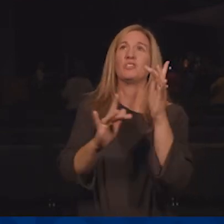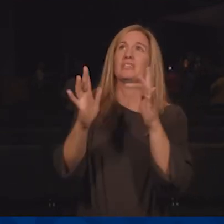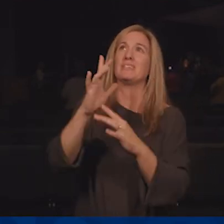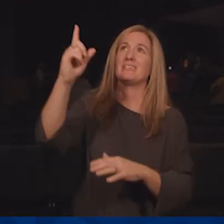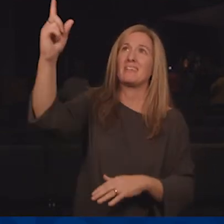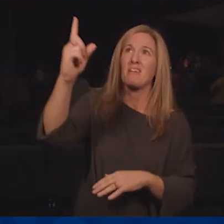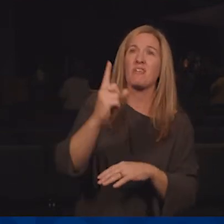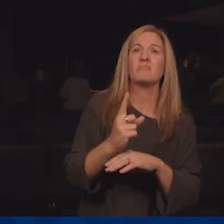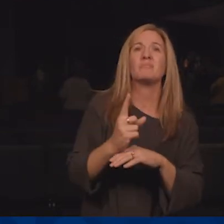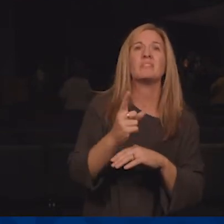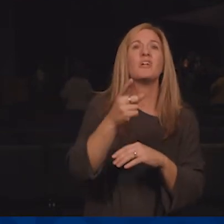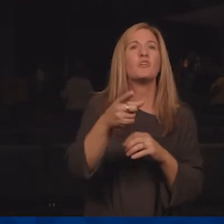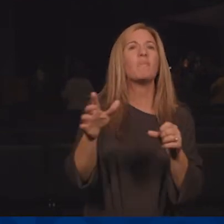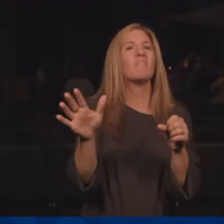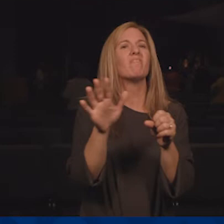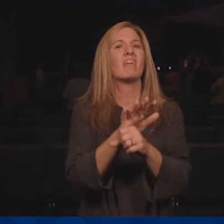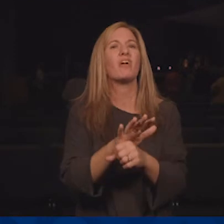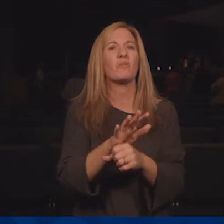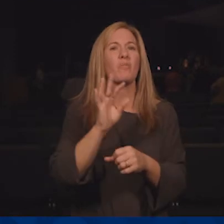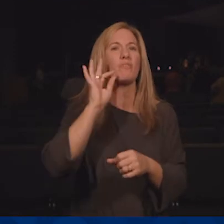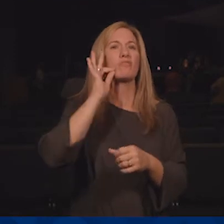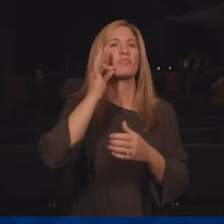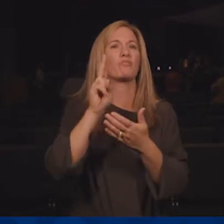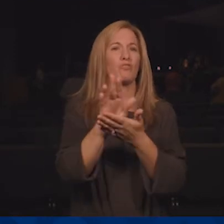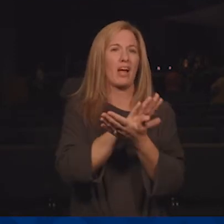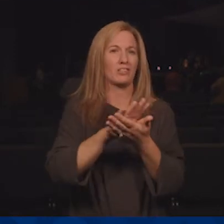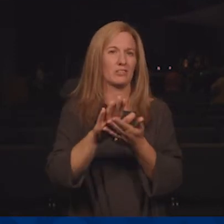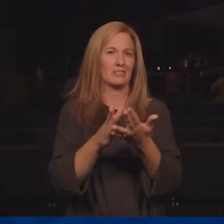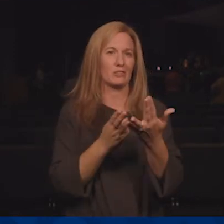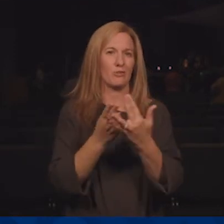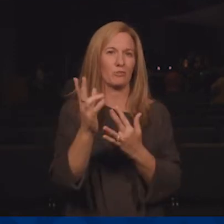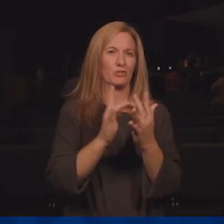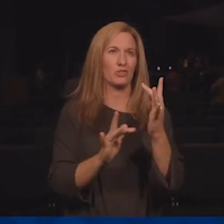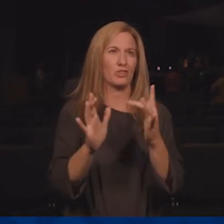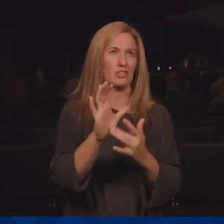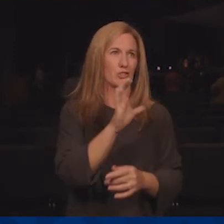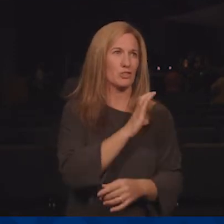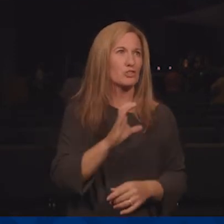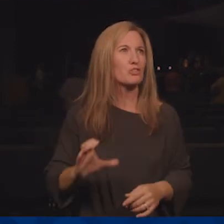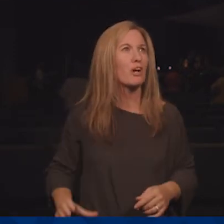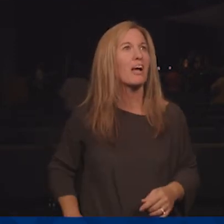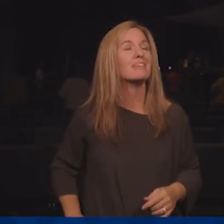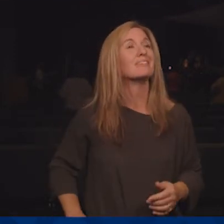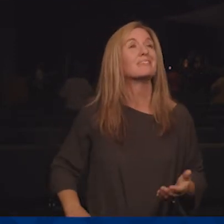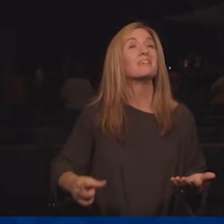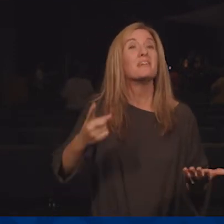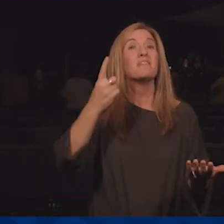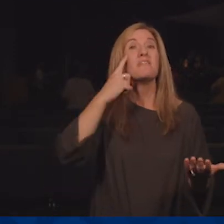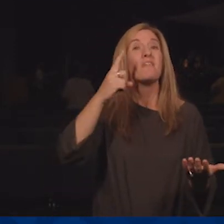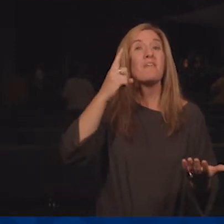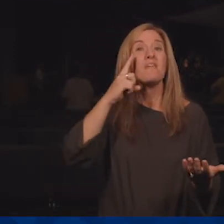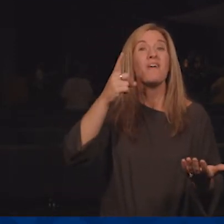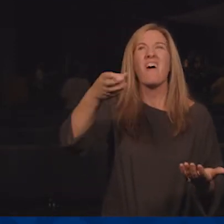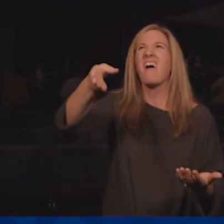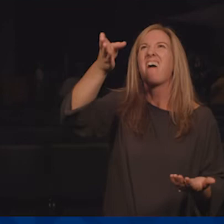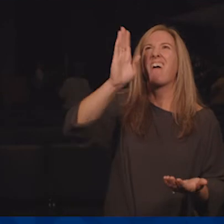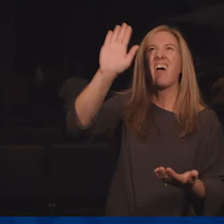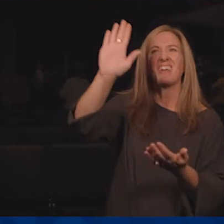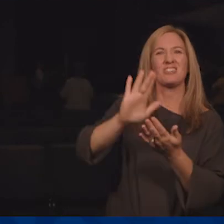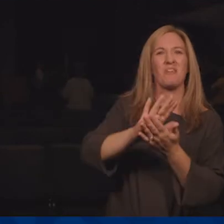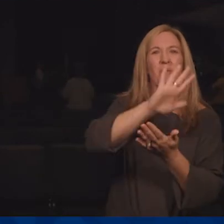fruit of righteousness that comes through Jesus Christ, to the glory and praise of